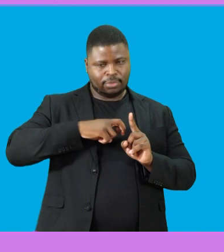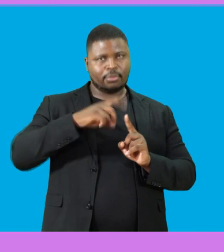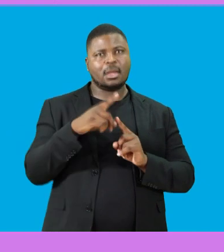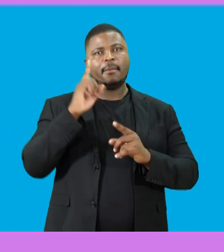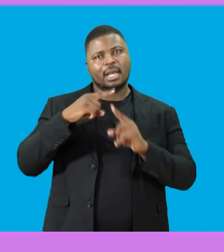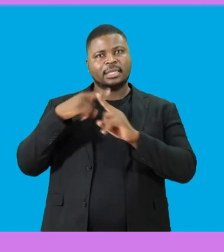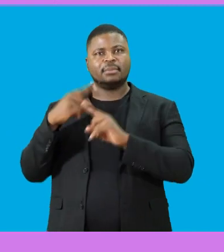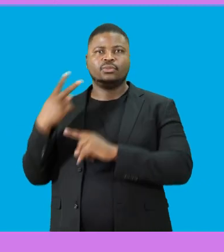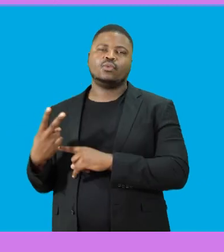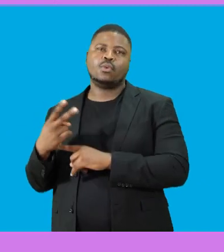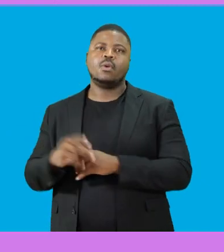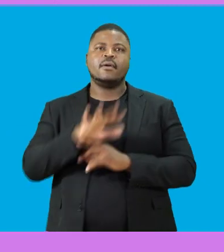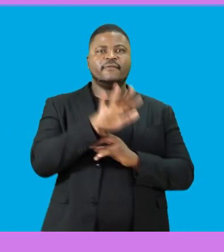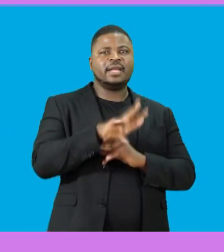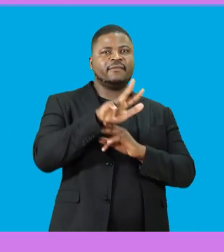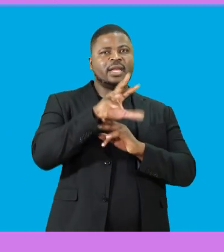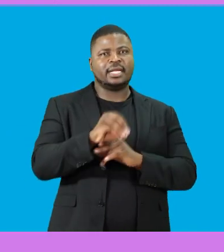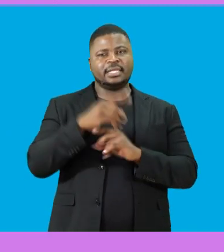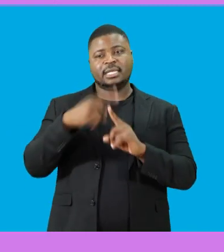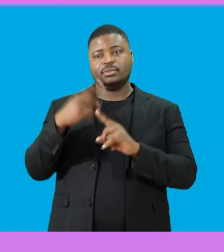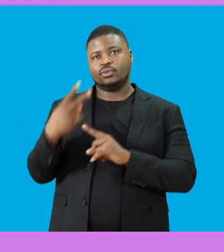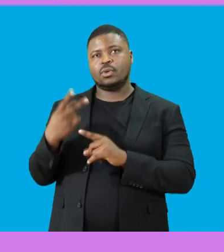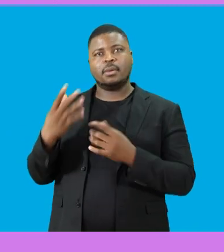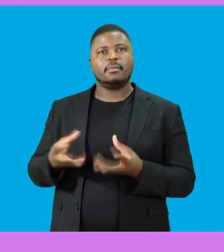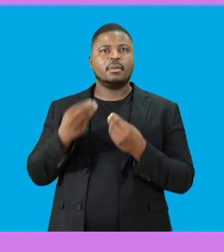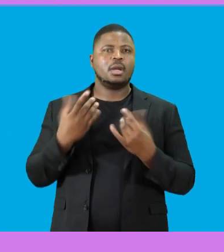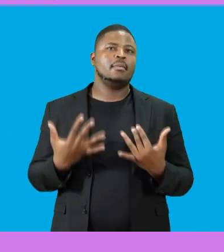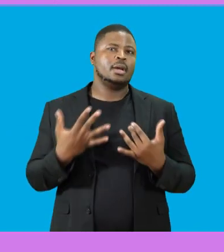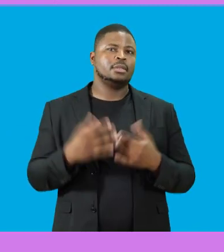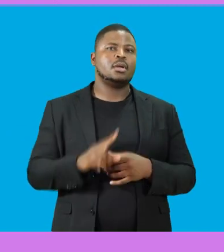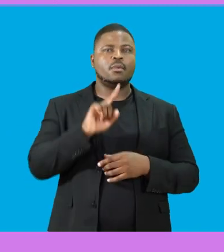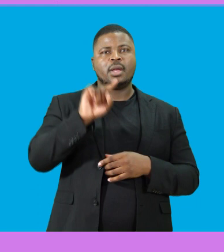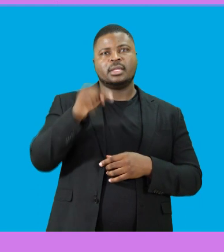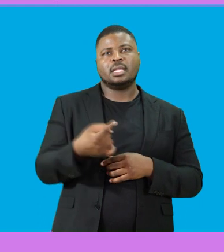is 580 times 2? We get